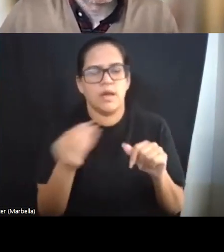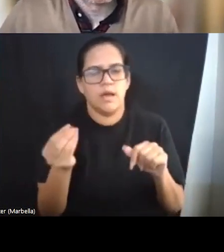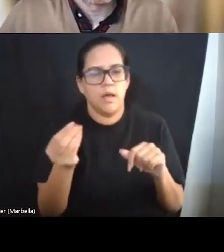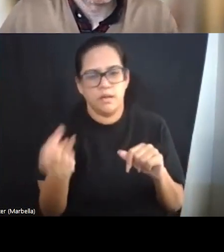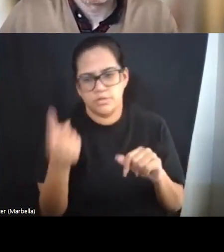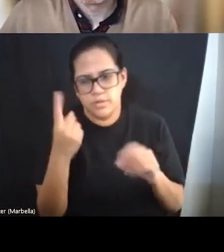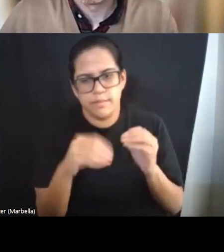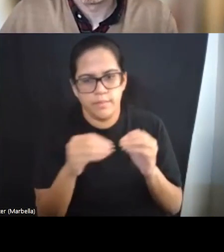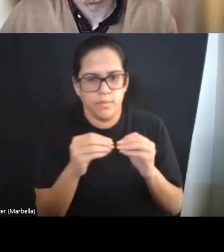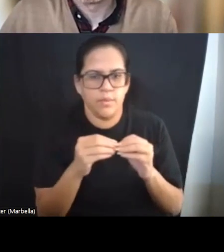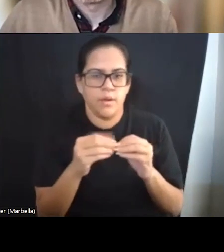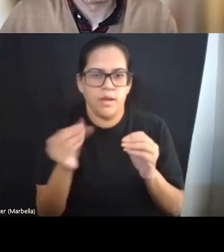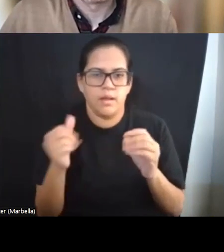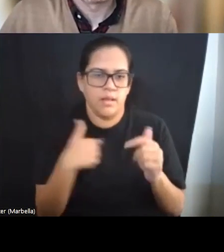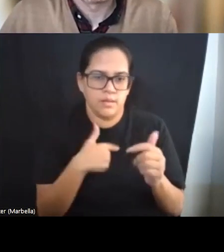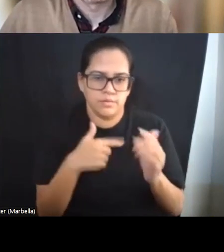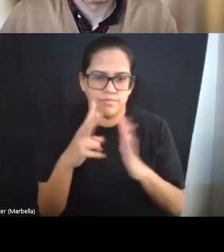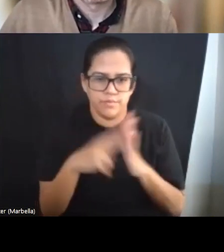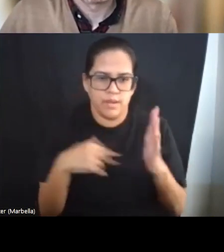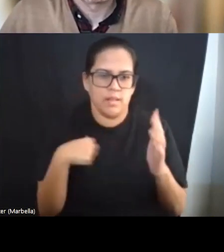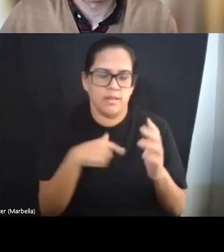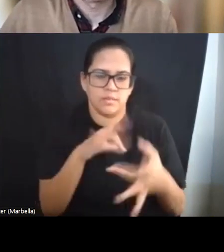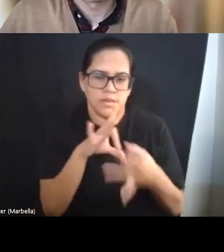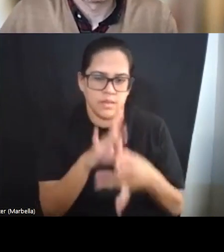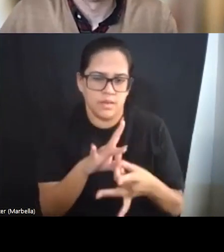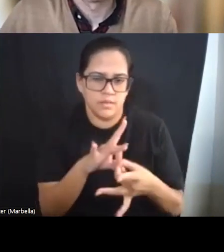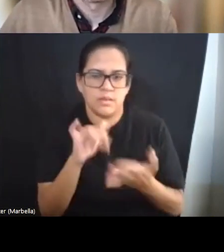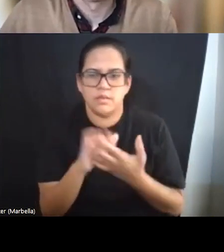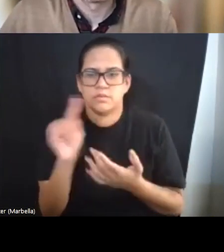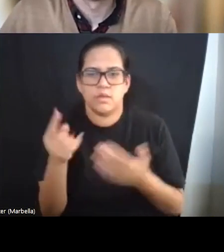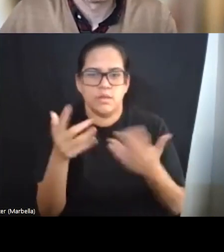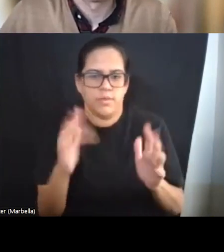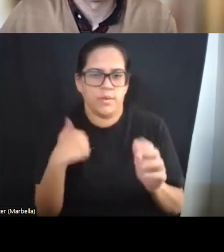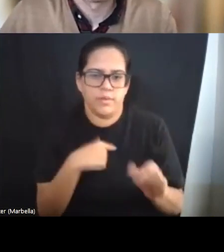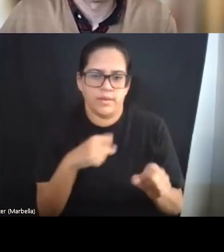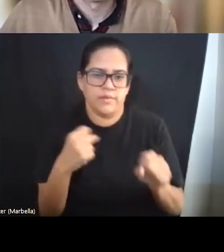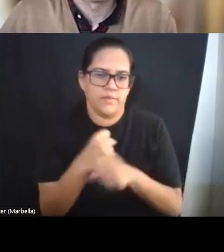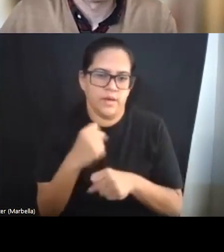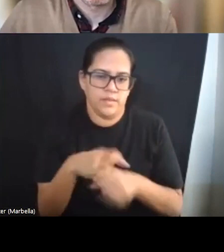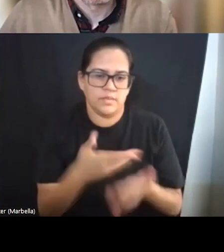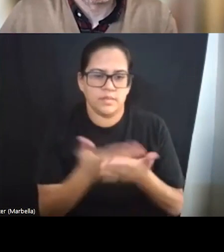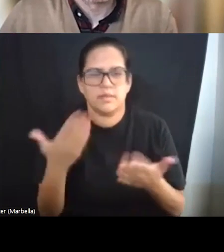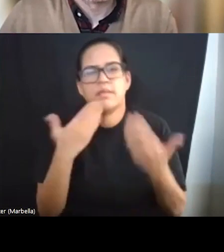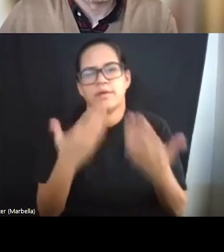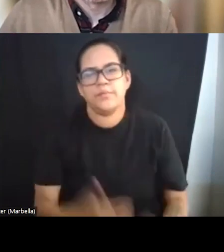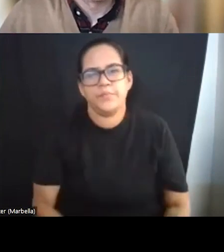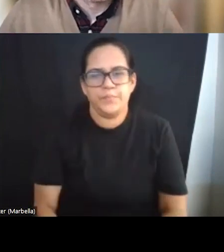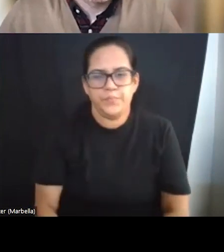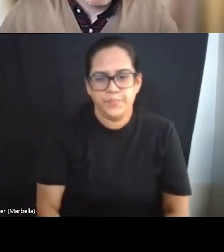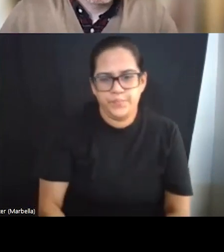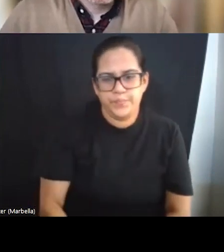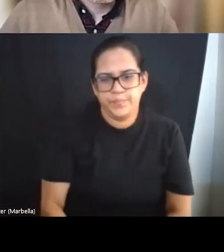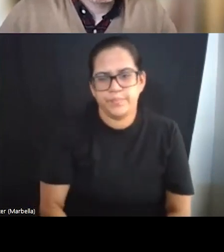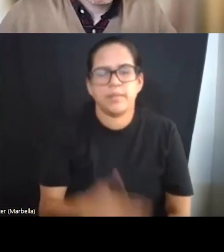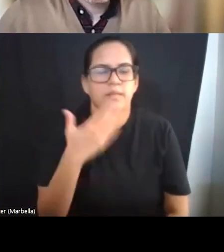understand more. Let's read. Let's engage, because that's the only way that we can fight these things. Thank you.